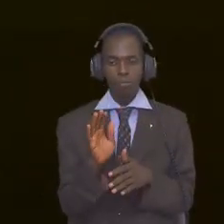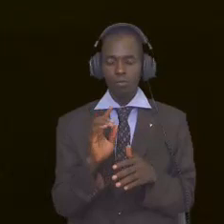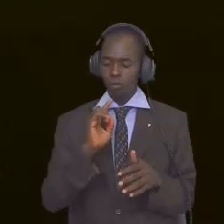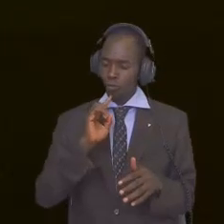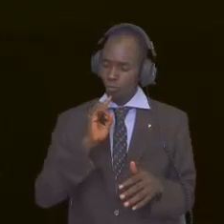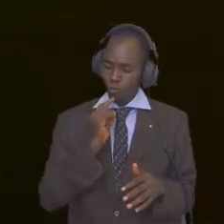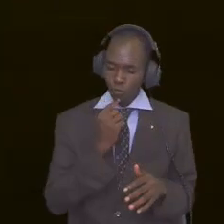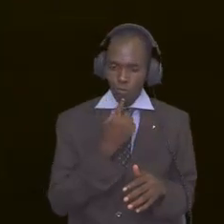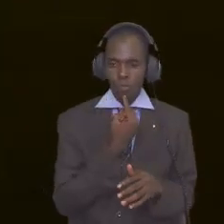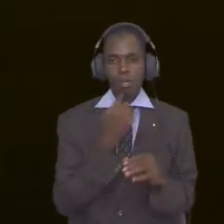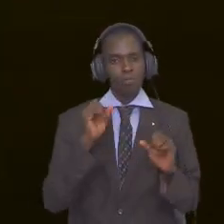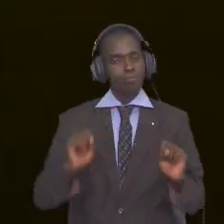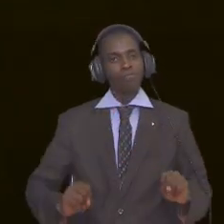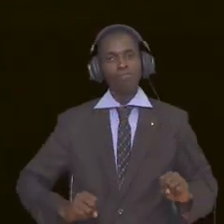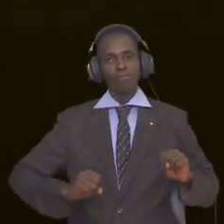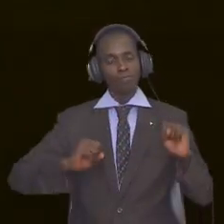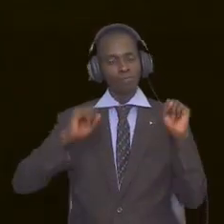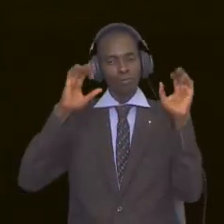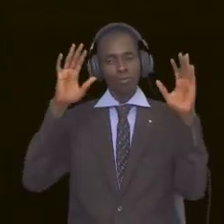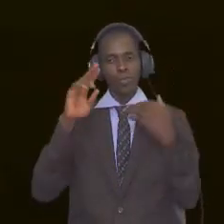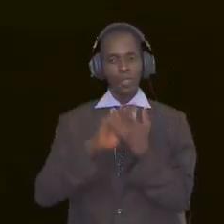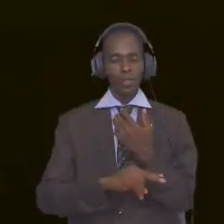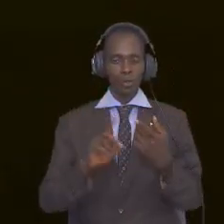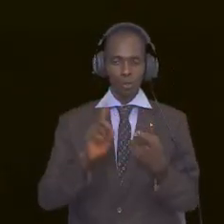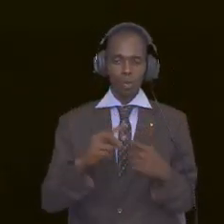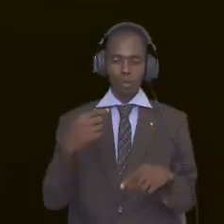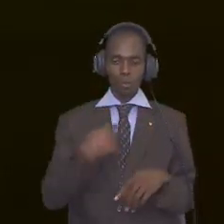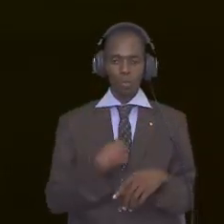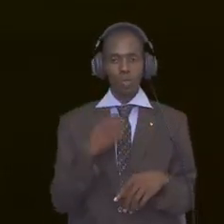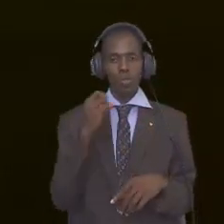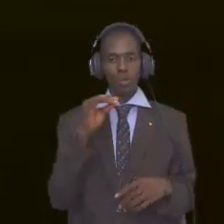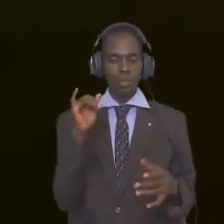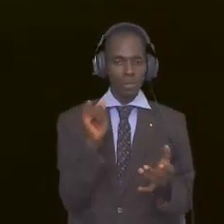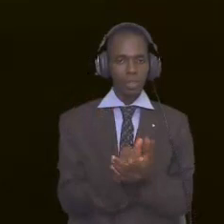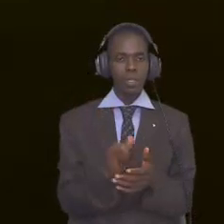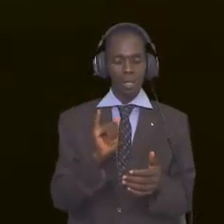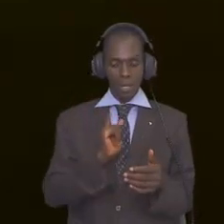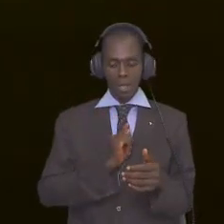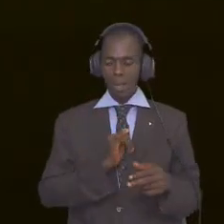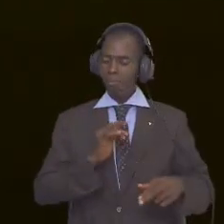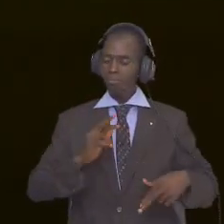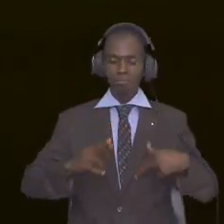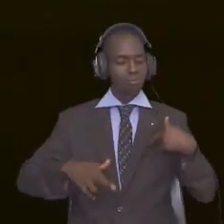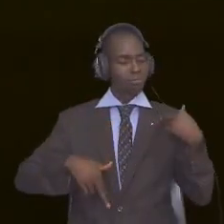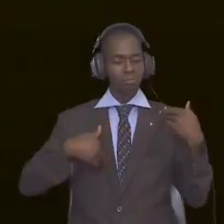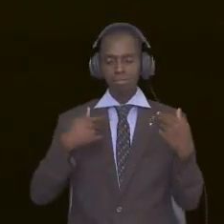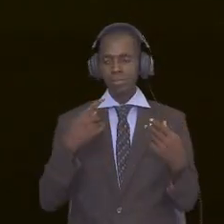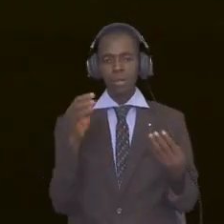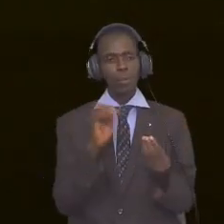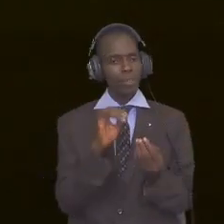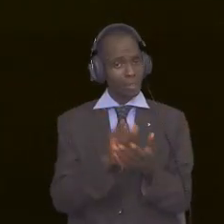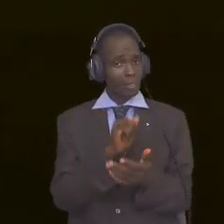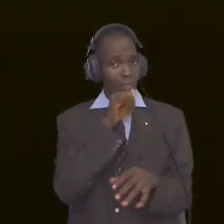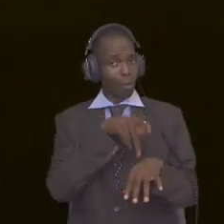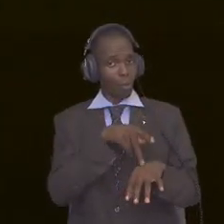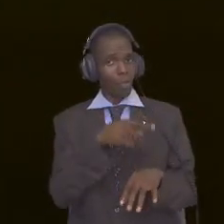fervent and mind towards me, so that I rejoiced the more. That's Paul the